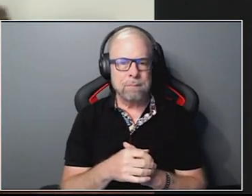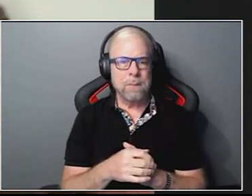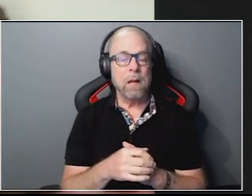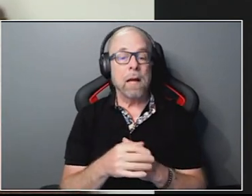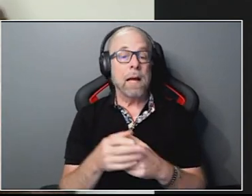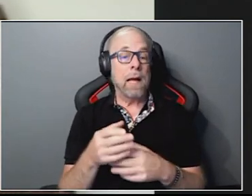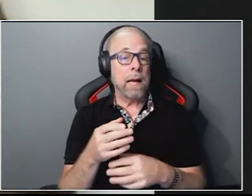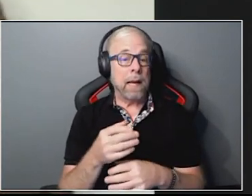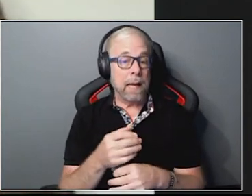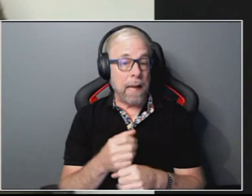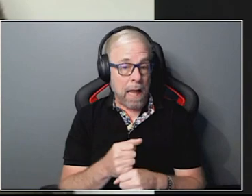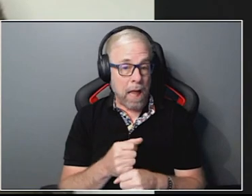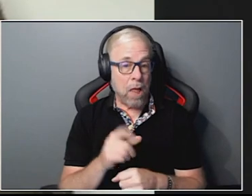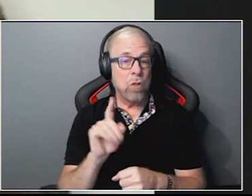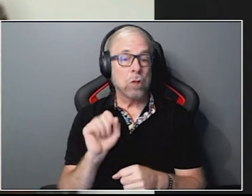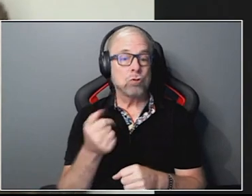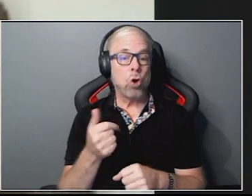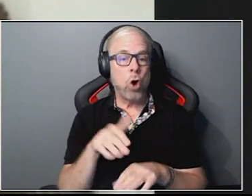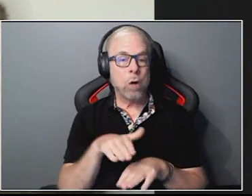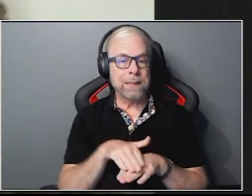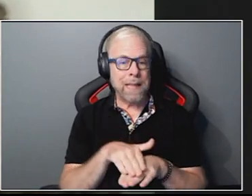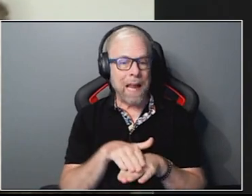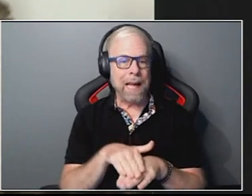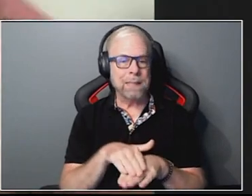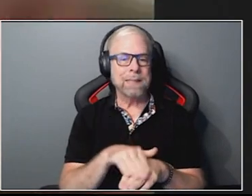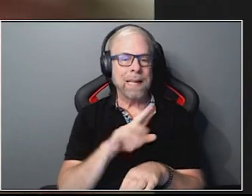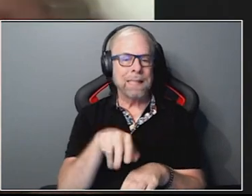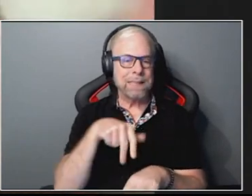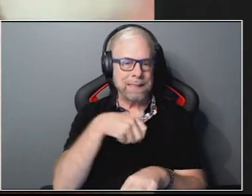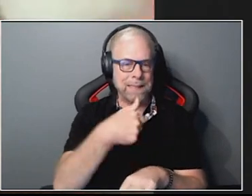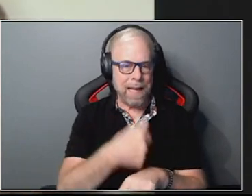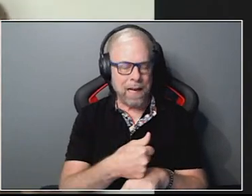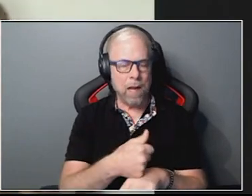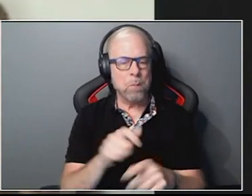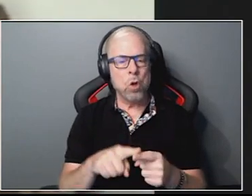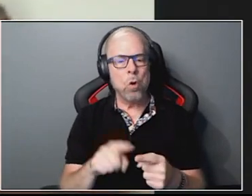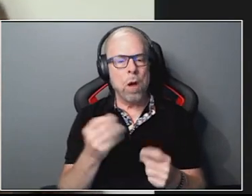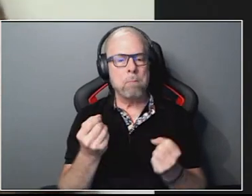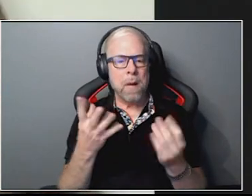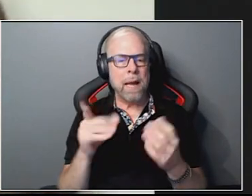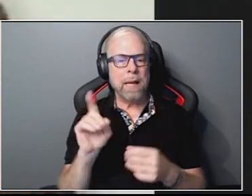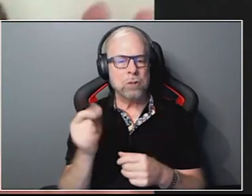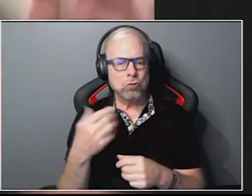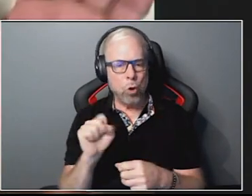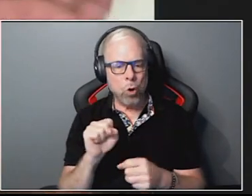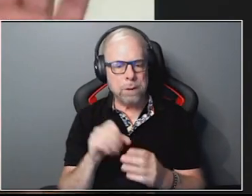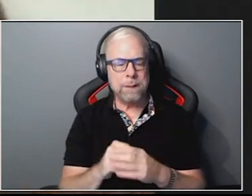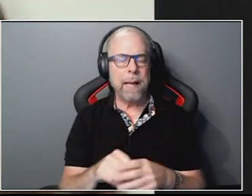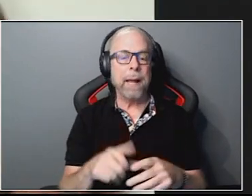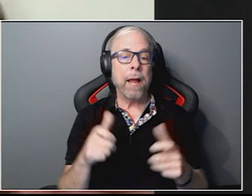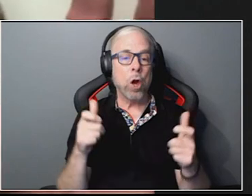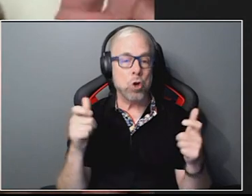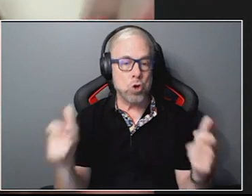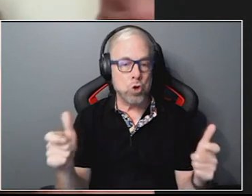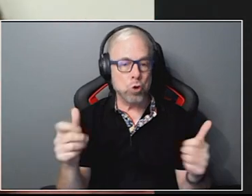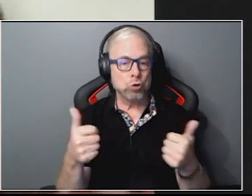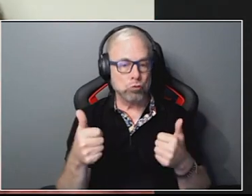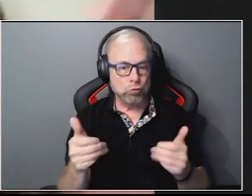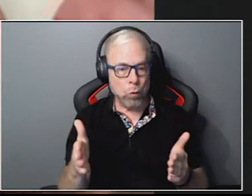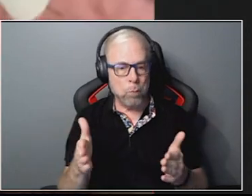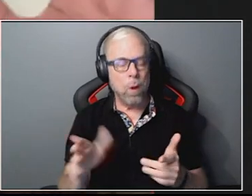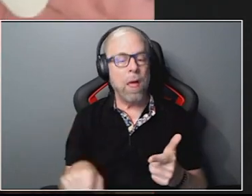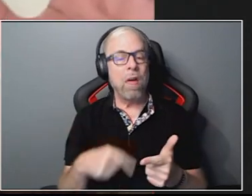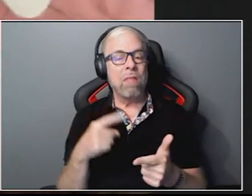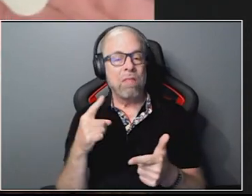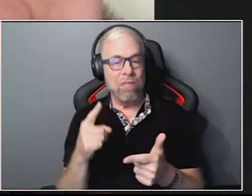sled set up, the first thing you do is you get a bunch of dogs and you put them in a huge room. And then what we would do was we